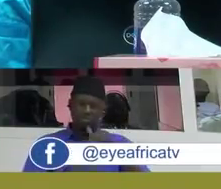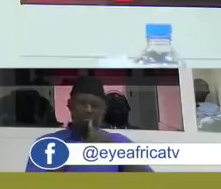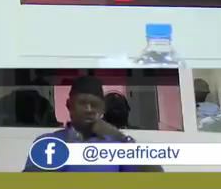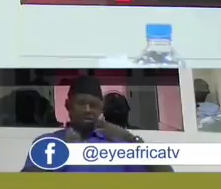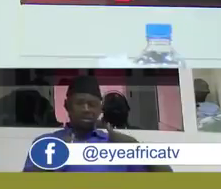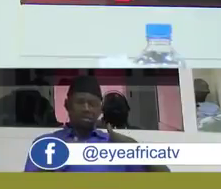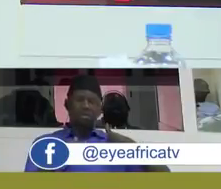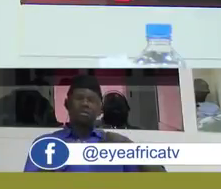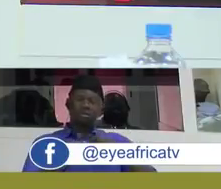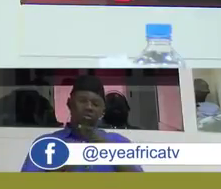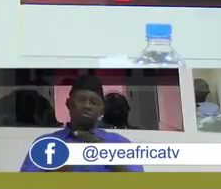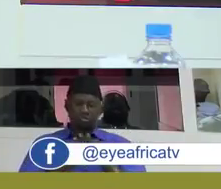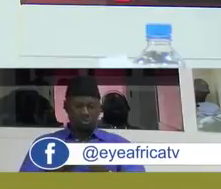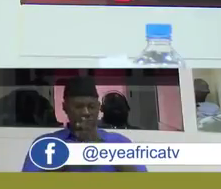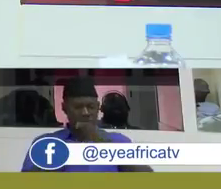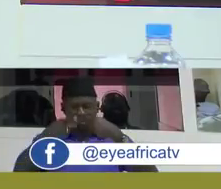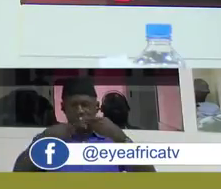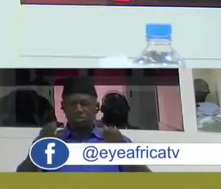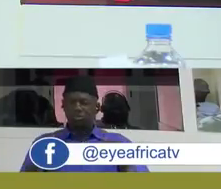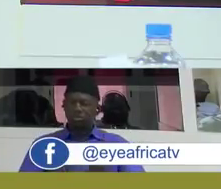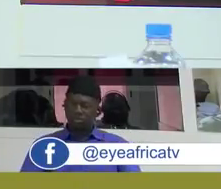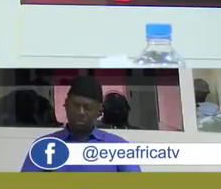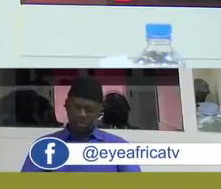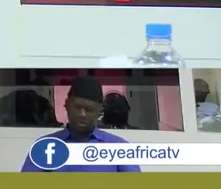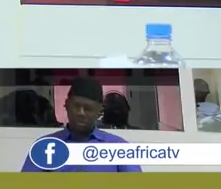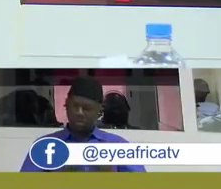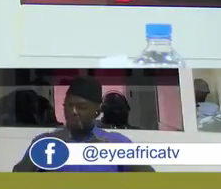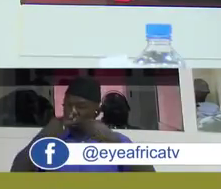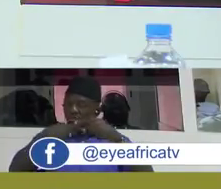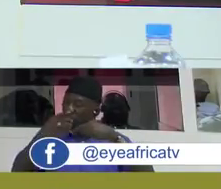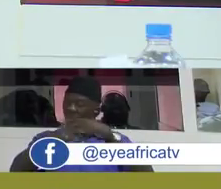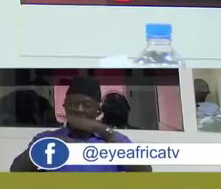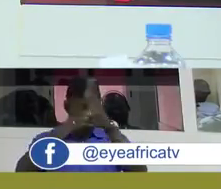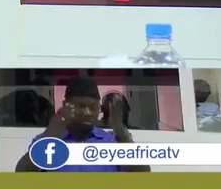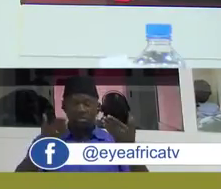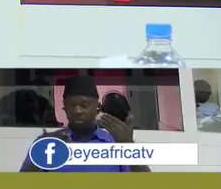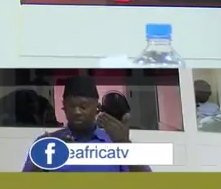continued. It continued up to the end of Ramadan.